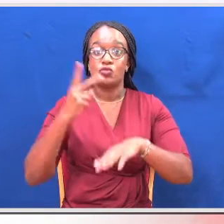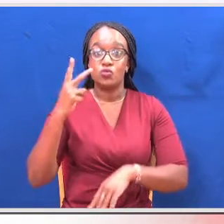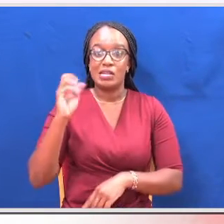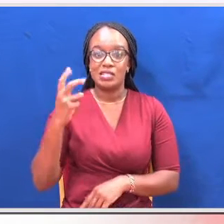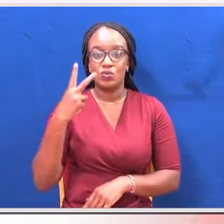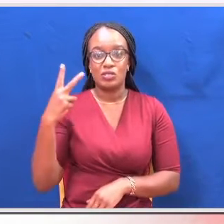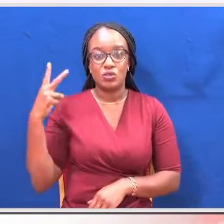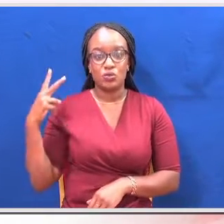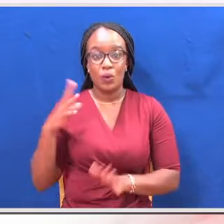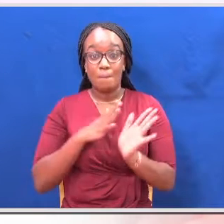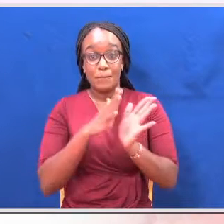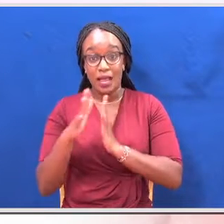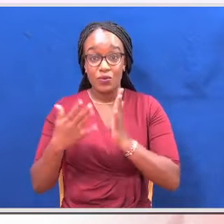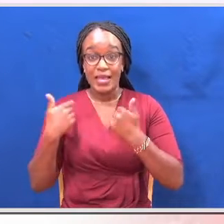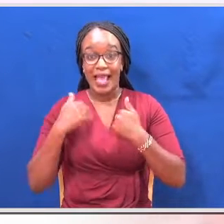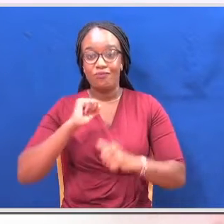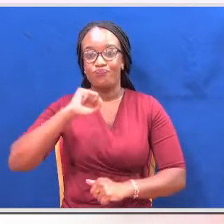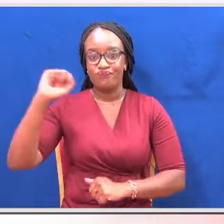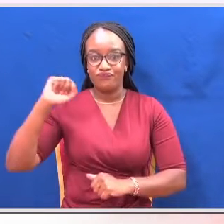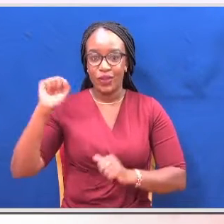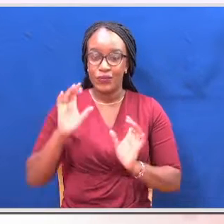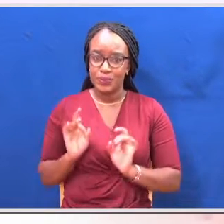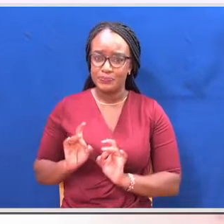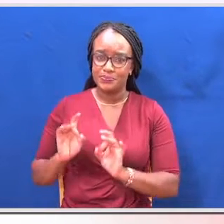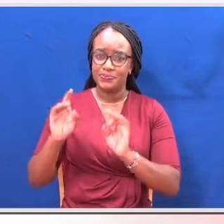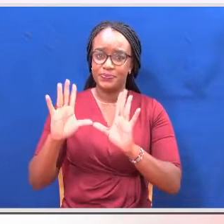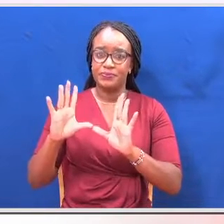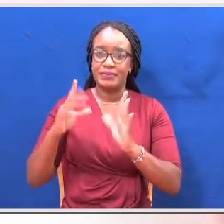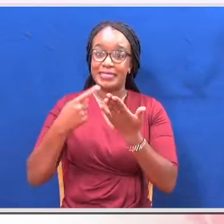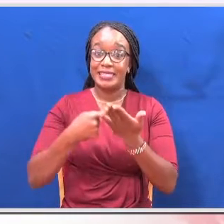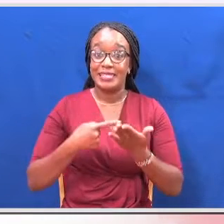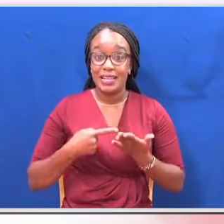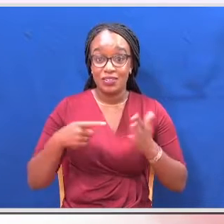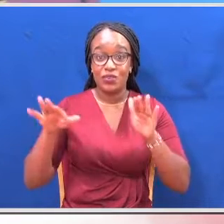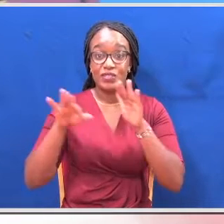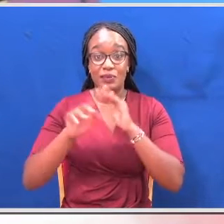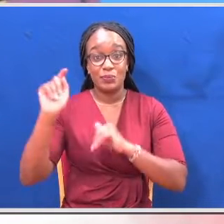at the politricks of the impeachment motion against Deputy President William Ruto.